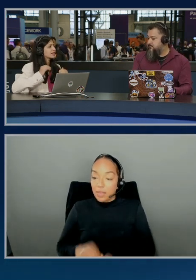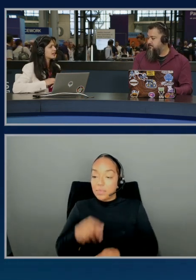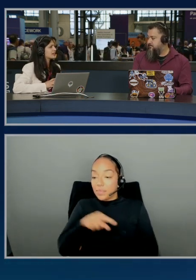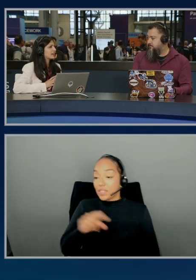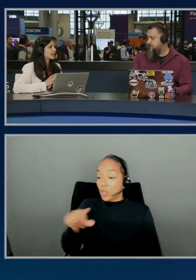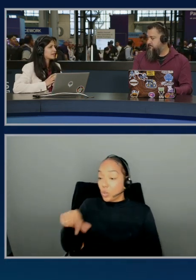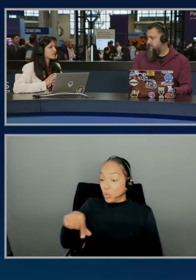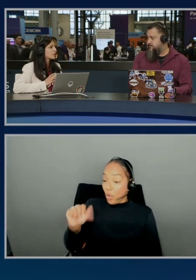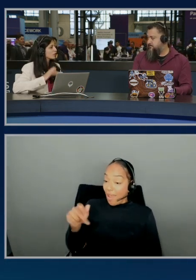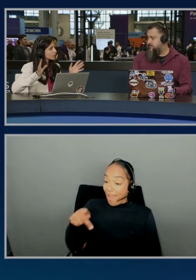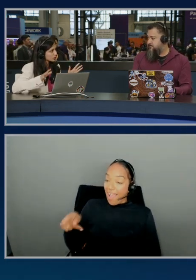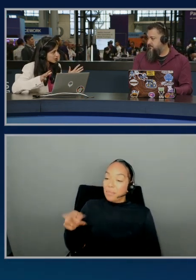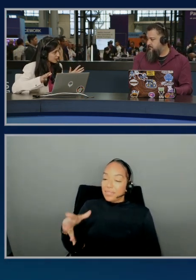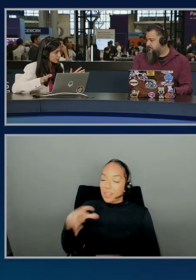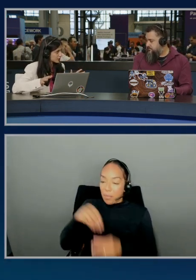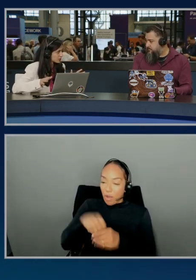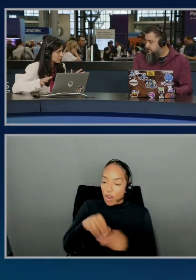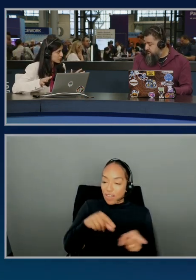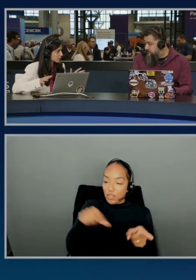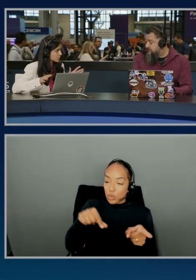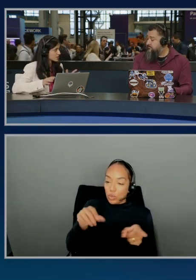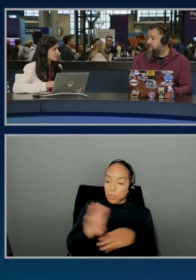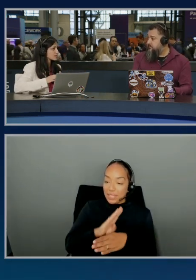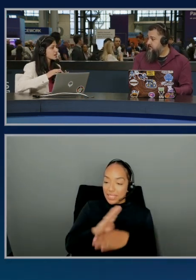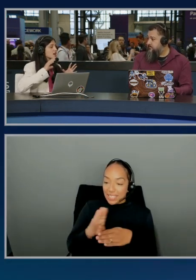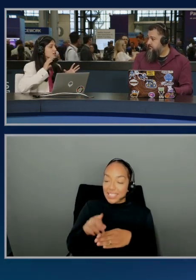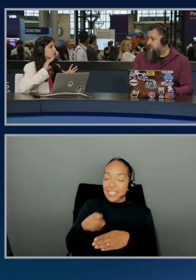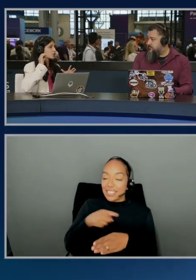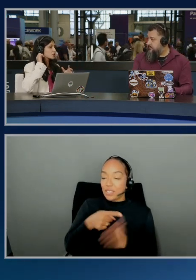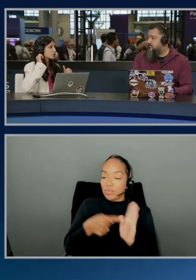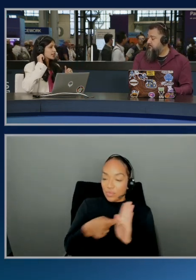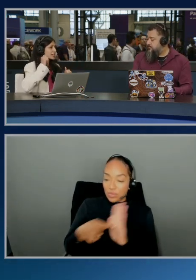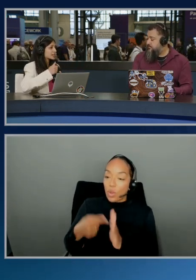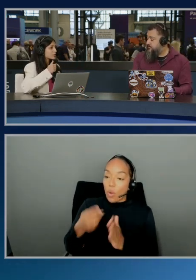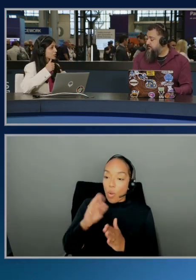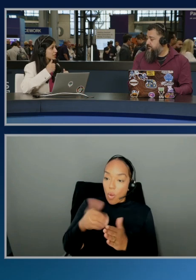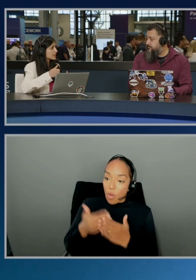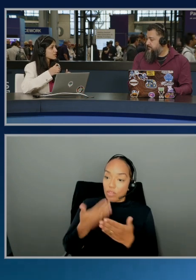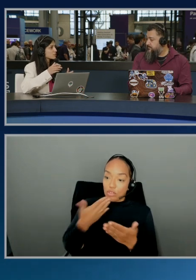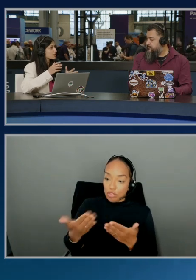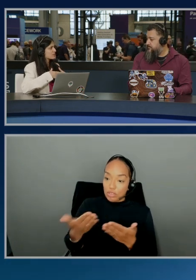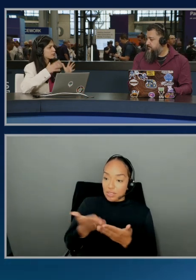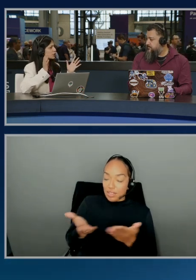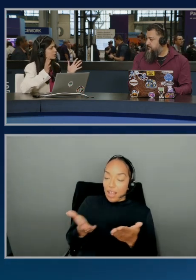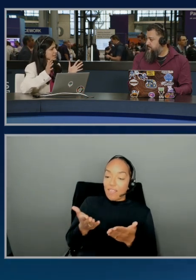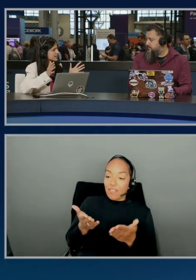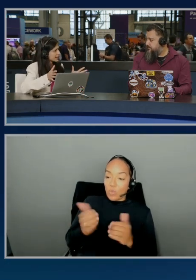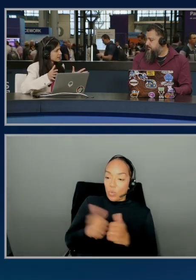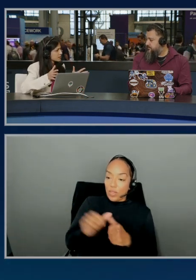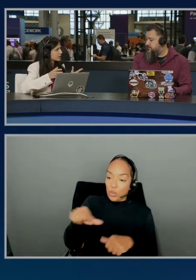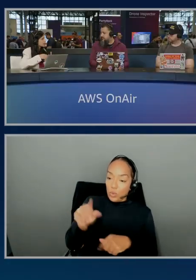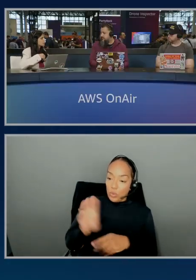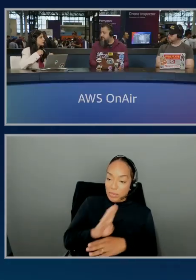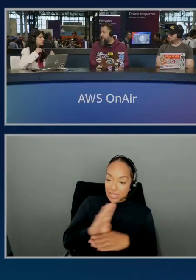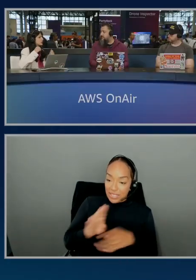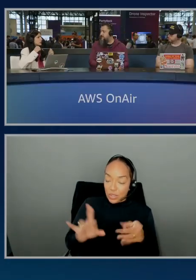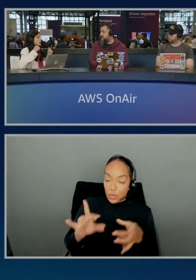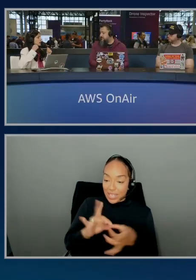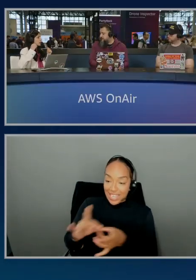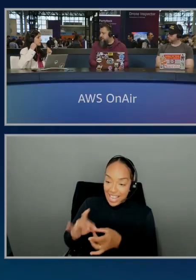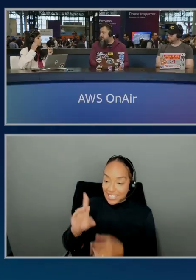Business, and it inherits all the good stuff that you get with Q Business. Okay. So you're connecting it to your data sources with 40+ connectors